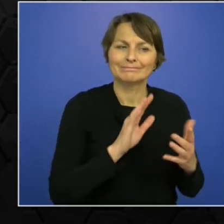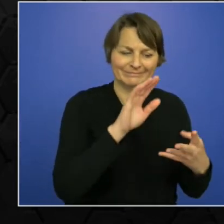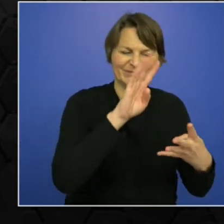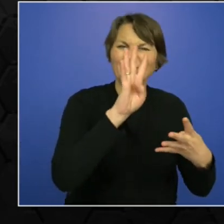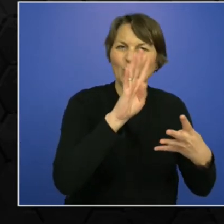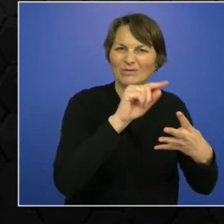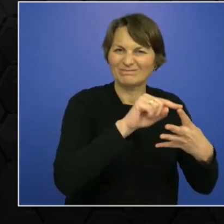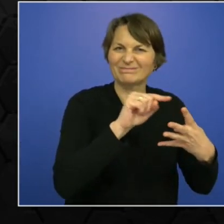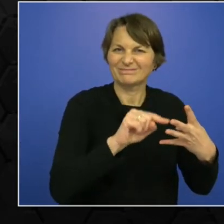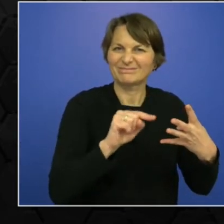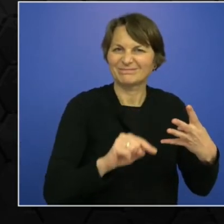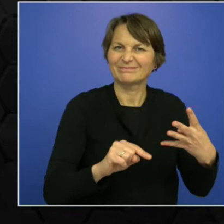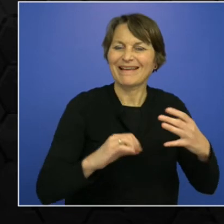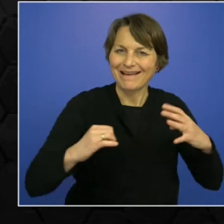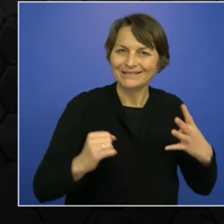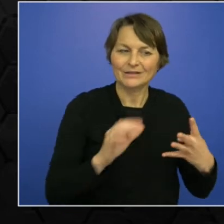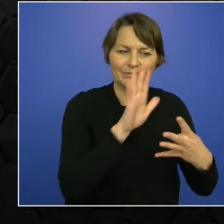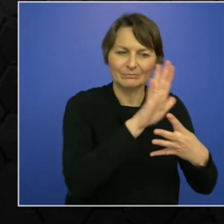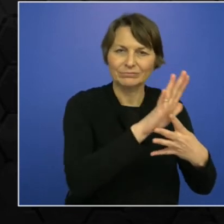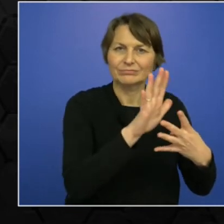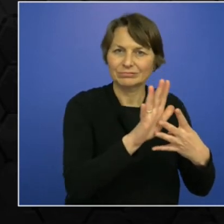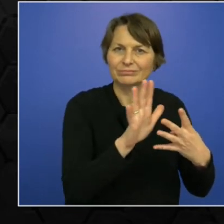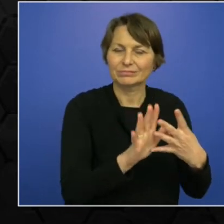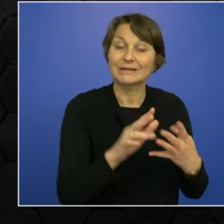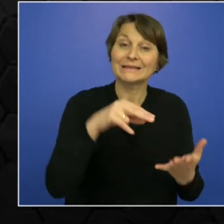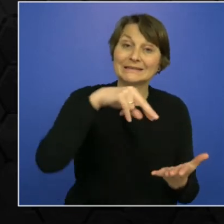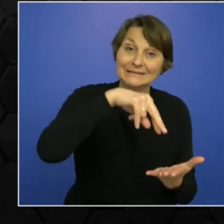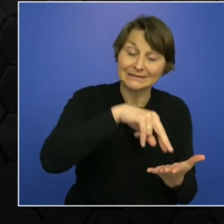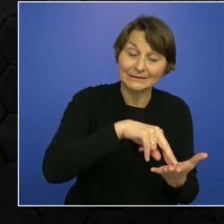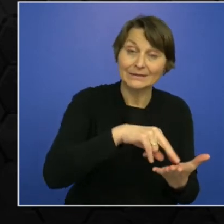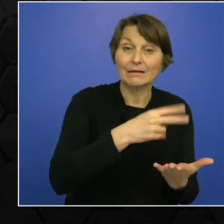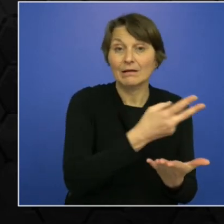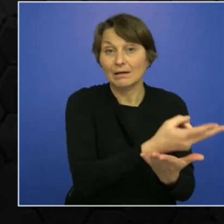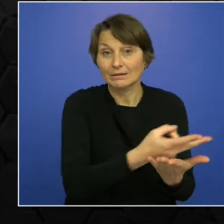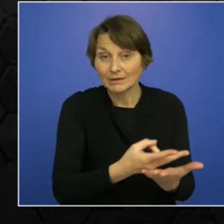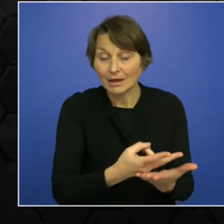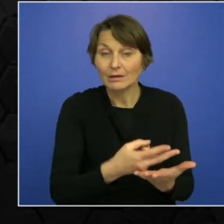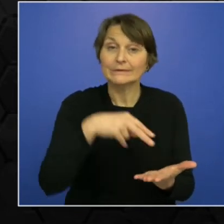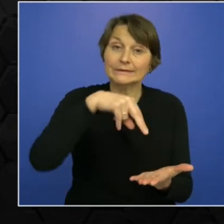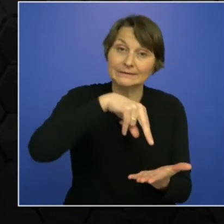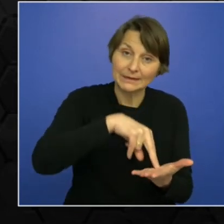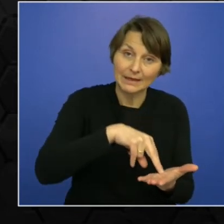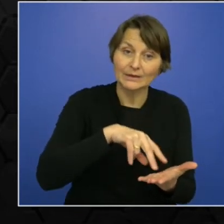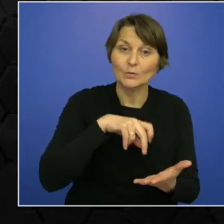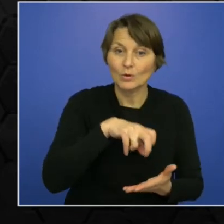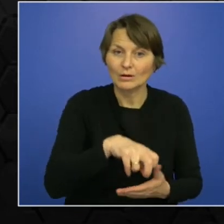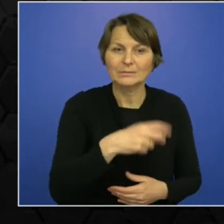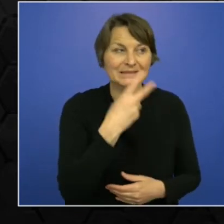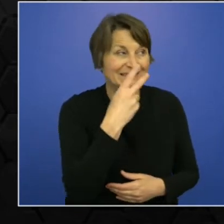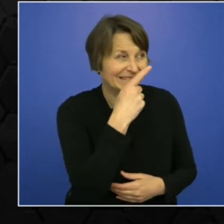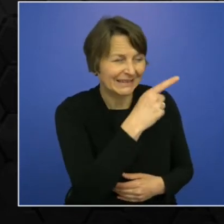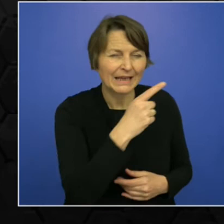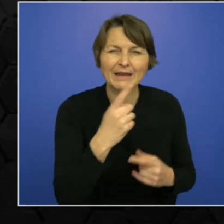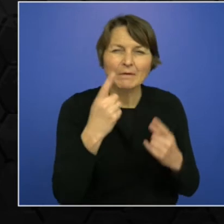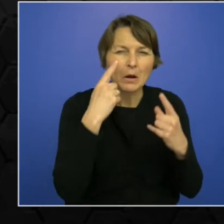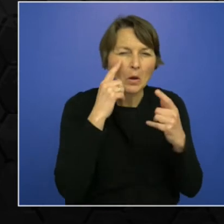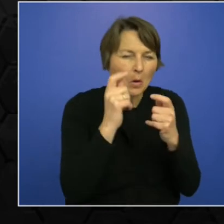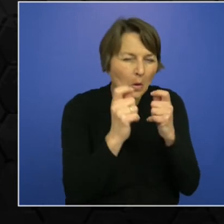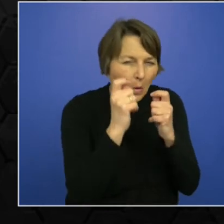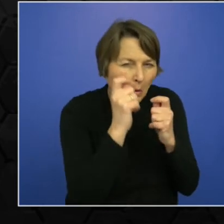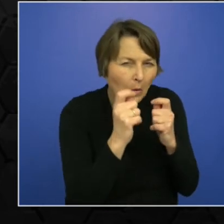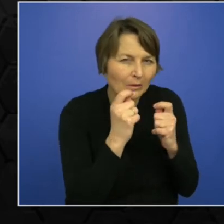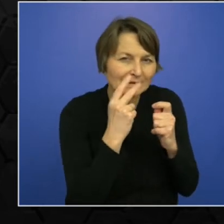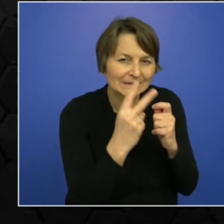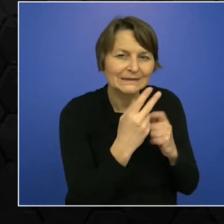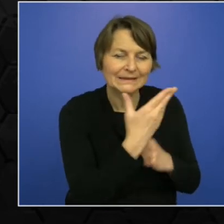if you look at sitting, standing, and lying down, at first glance you might think they look the same, but if you look closely, you see that